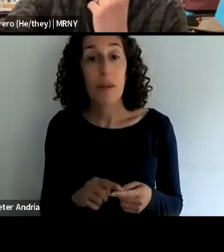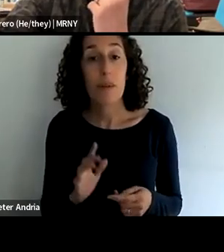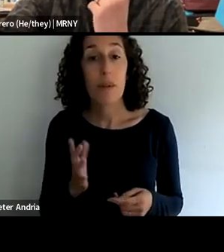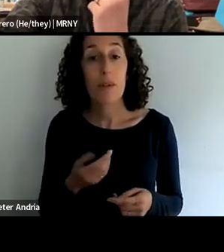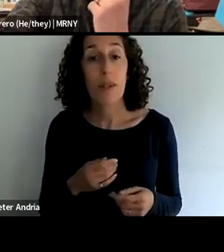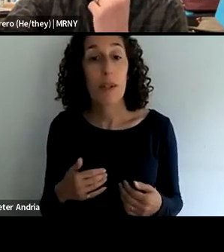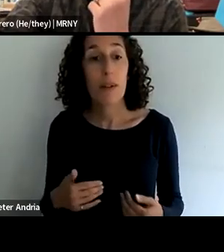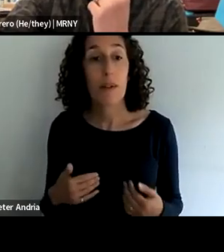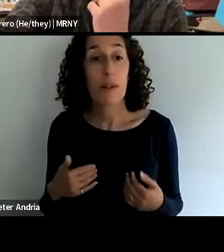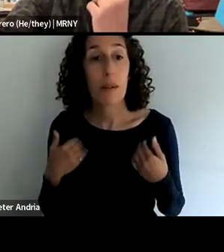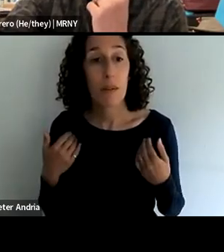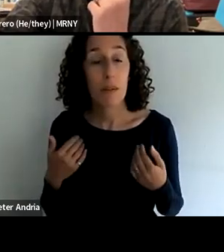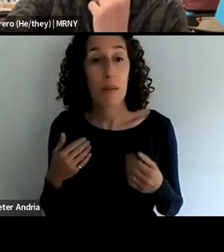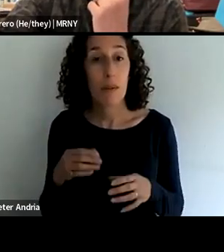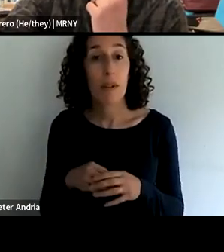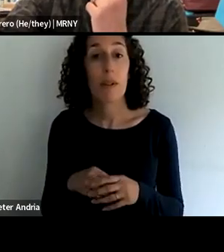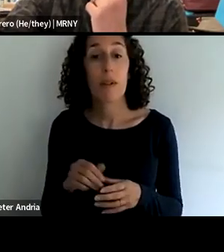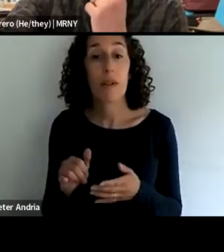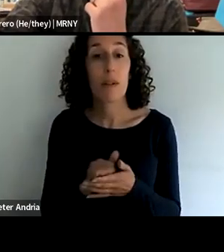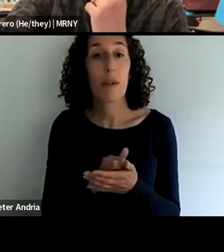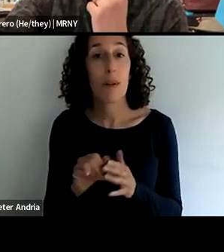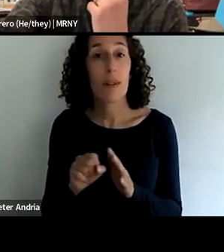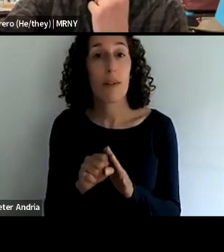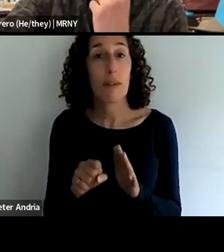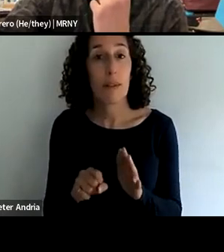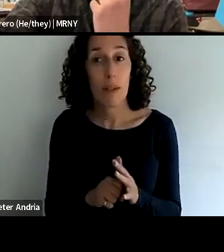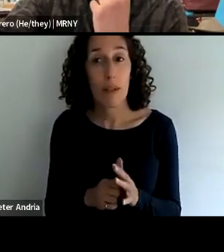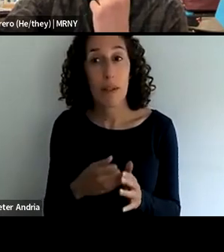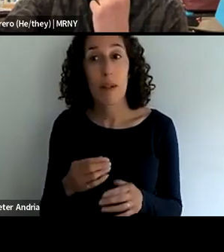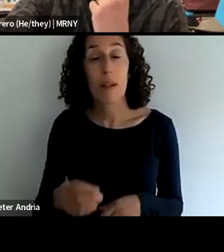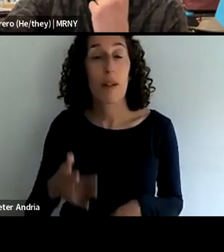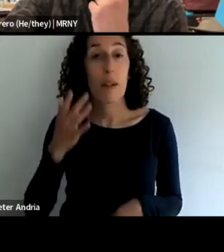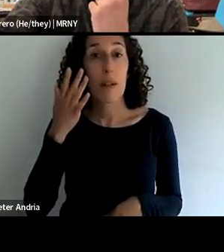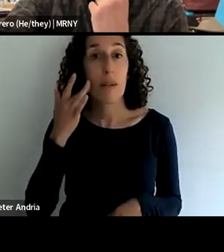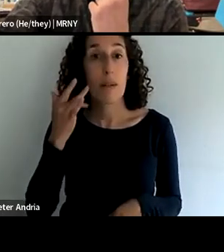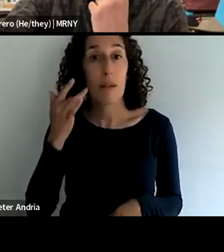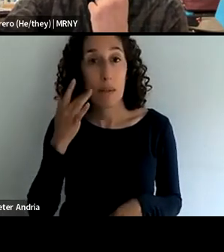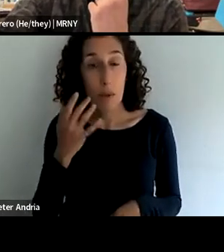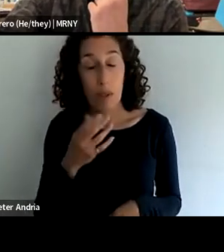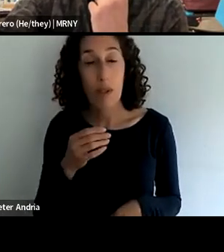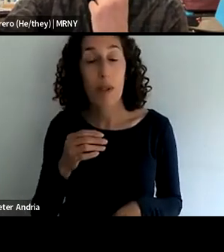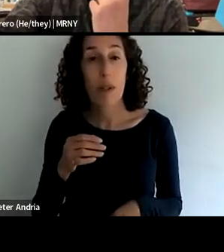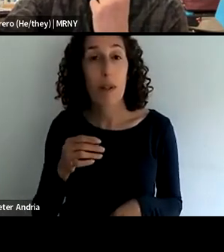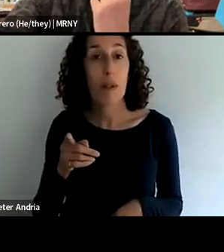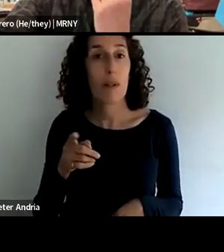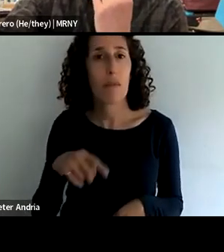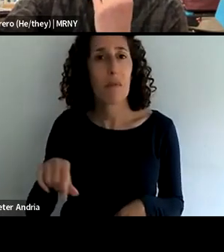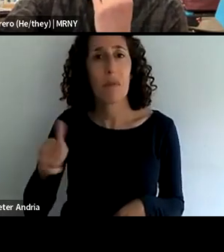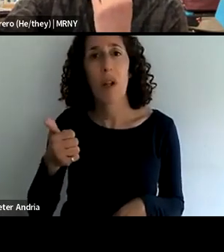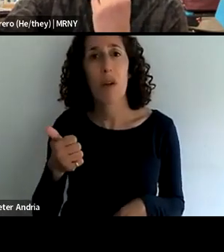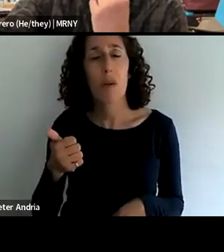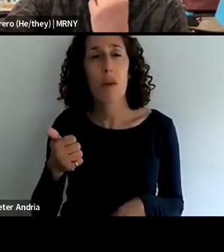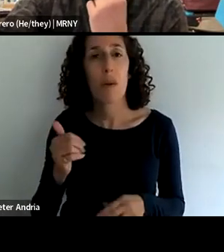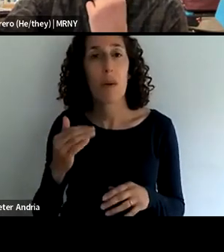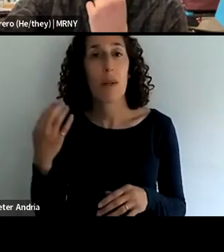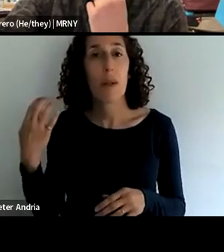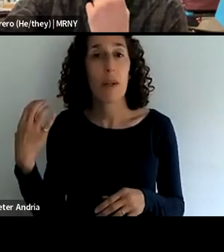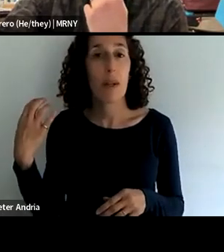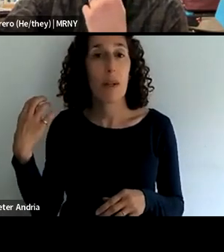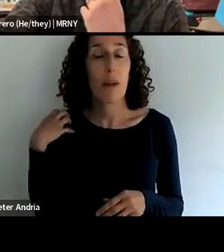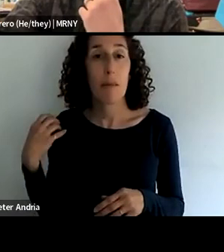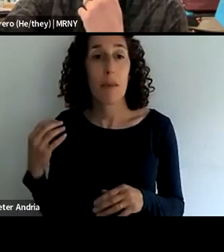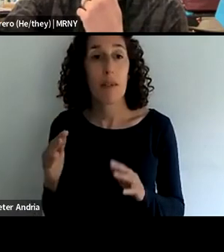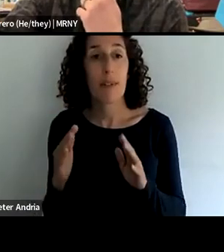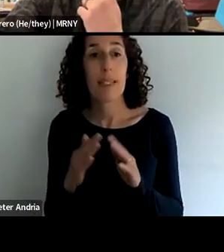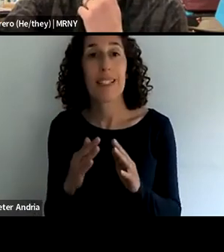in New York State, in California, in the progressive capitals, and everywhere in between, particularly